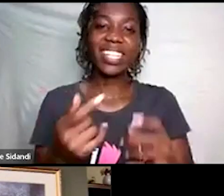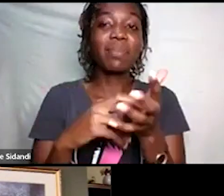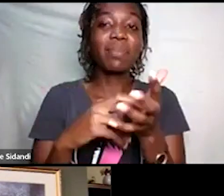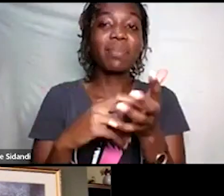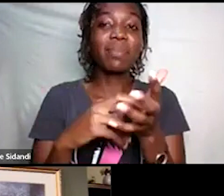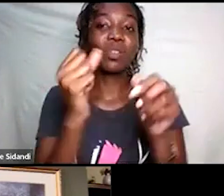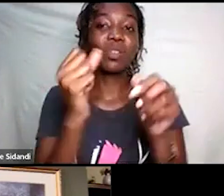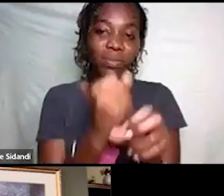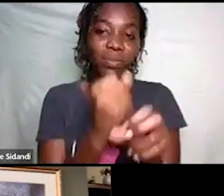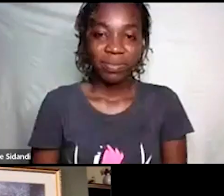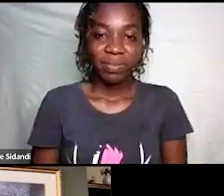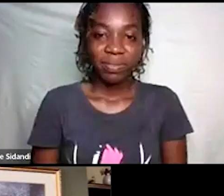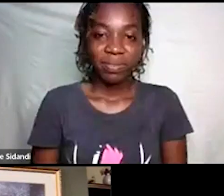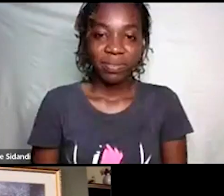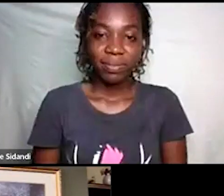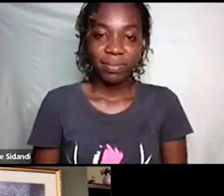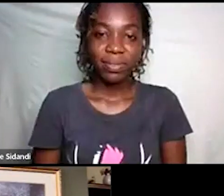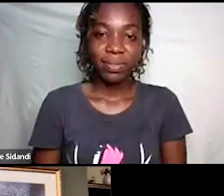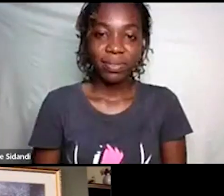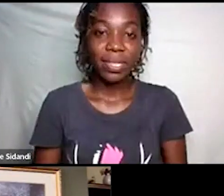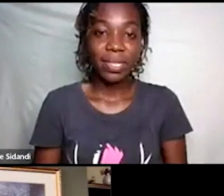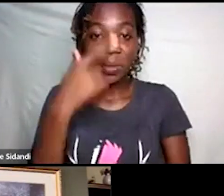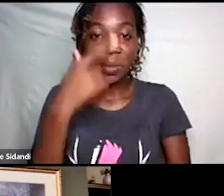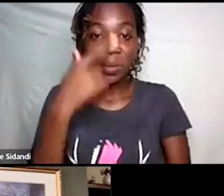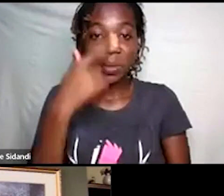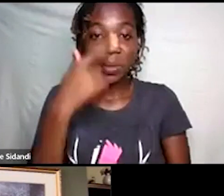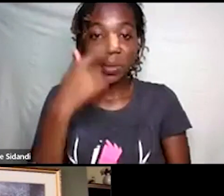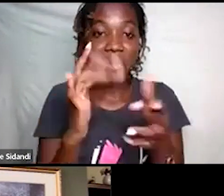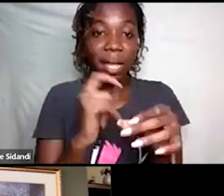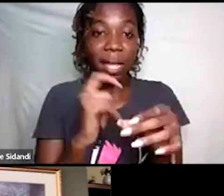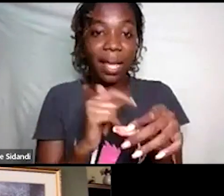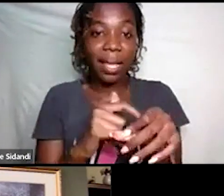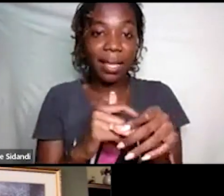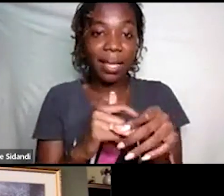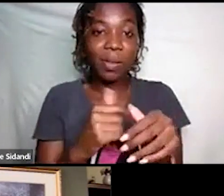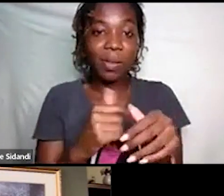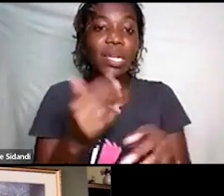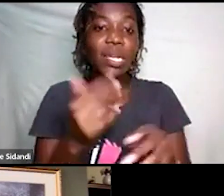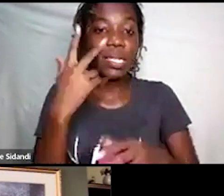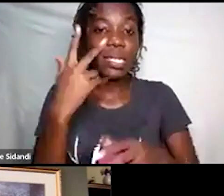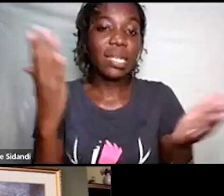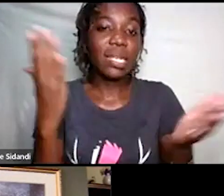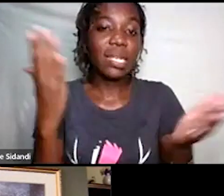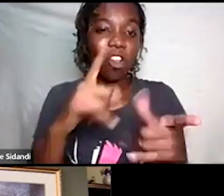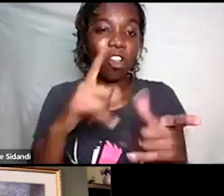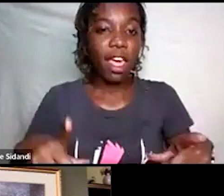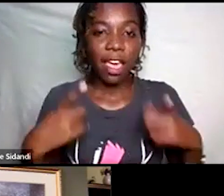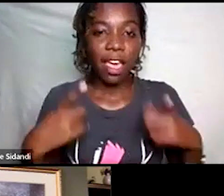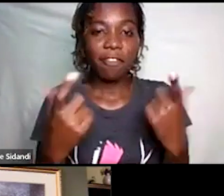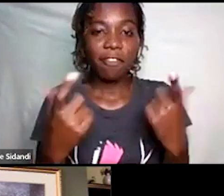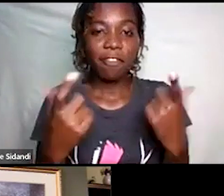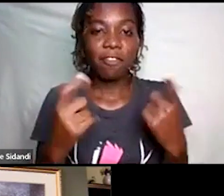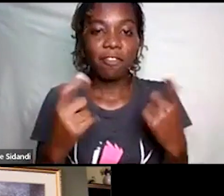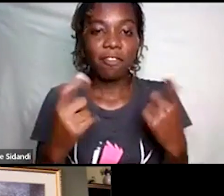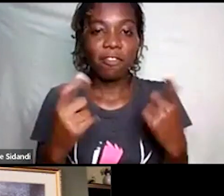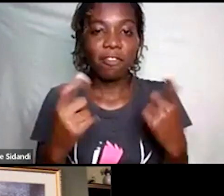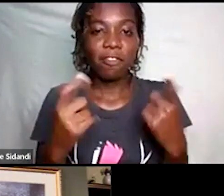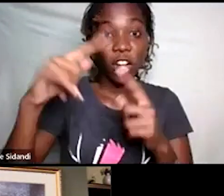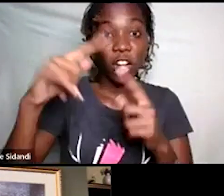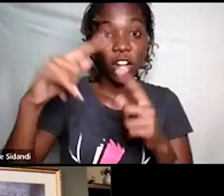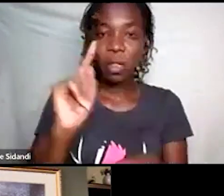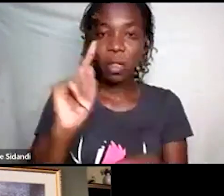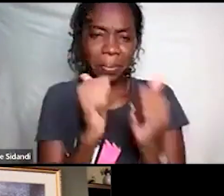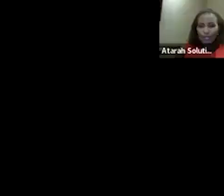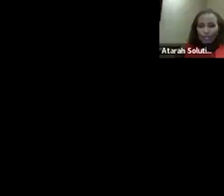So sometimes we want to look at the reality of life. I don't know whether it's correct or wrong, but that's why we have Helen here